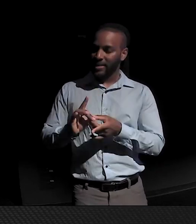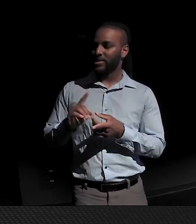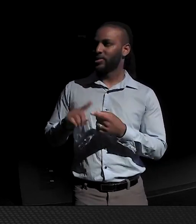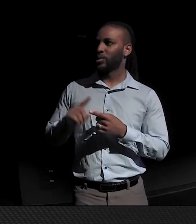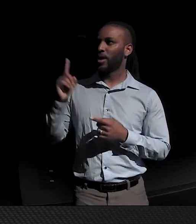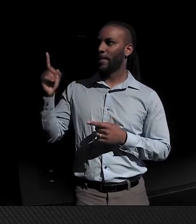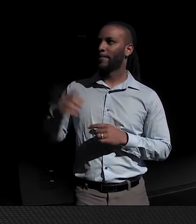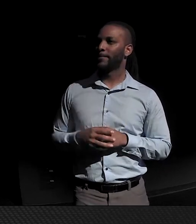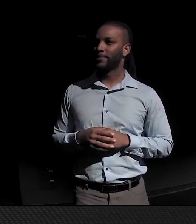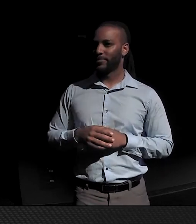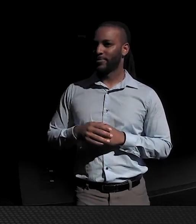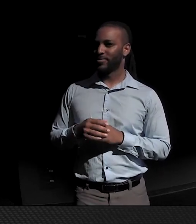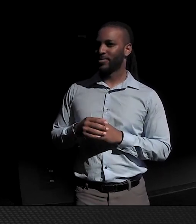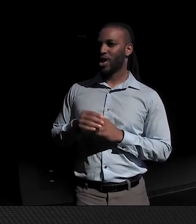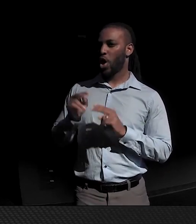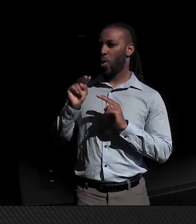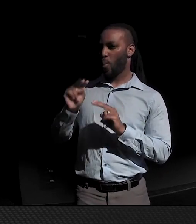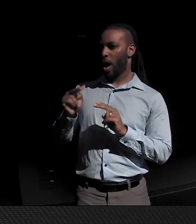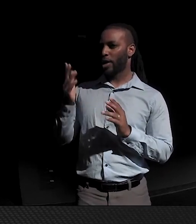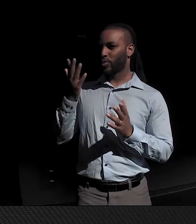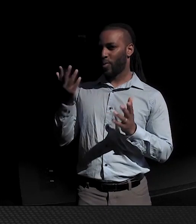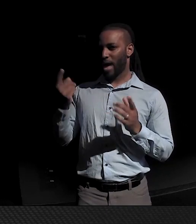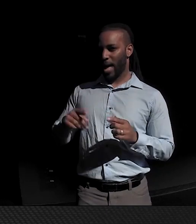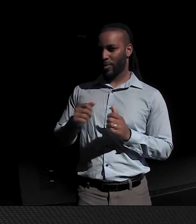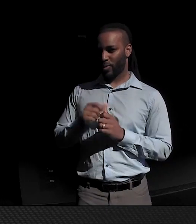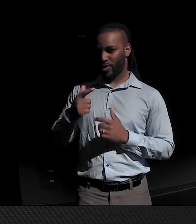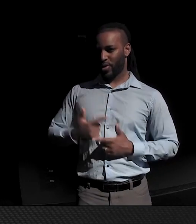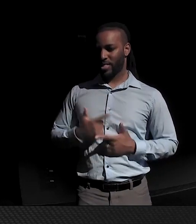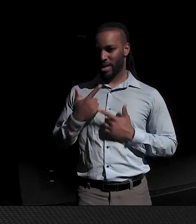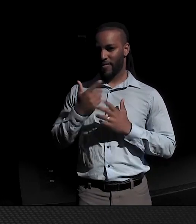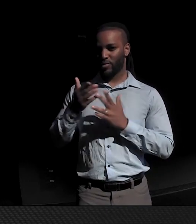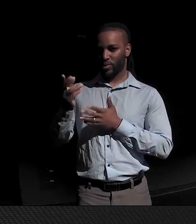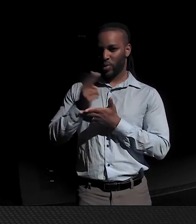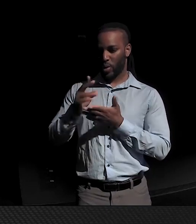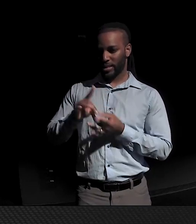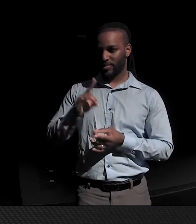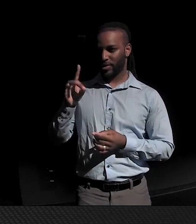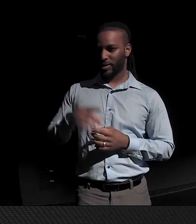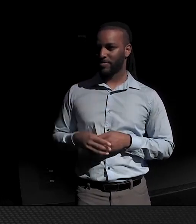him and watch what will be on display of our life through Holy Spirit?